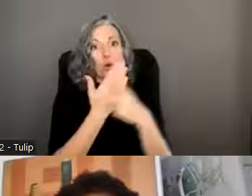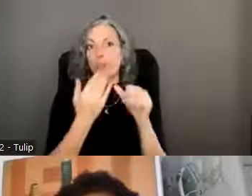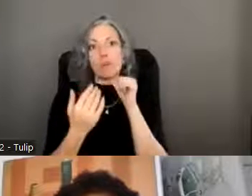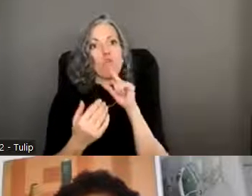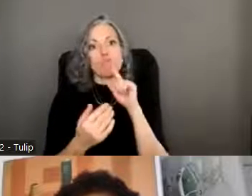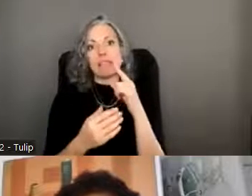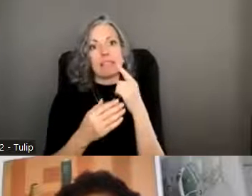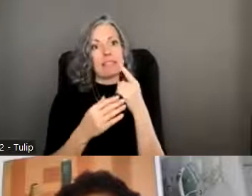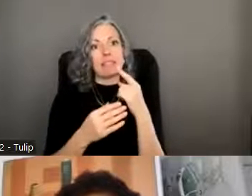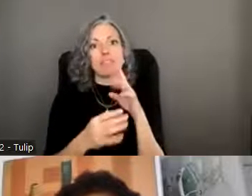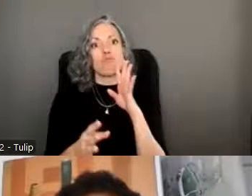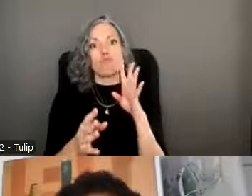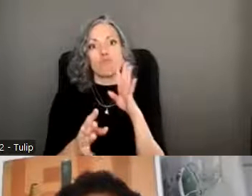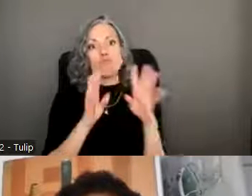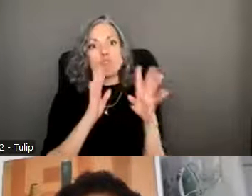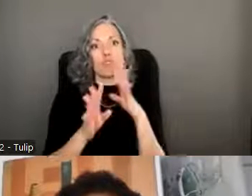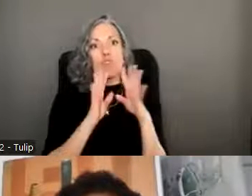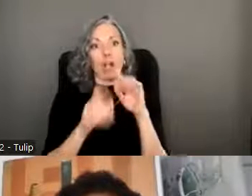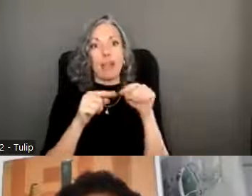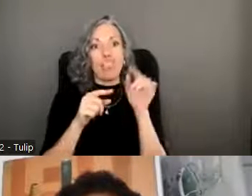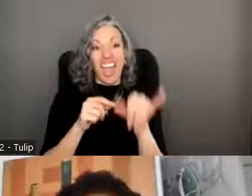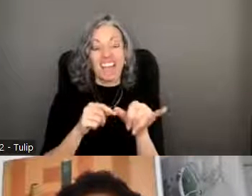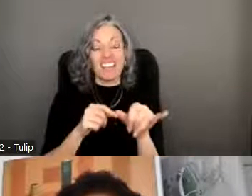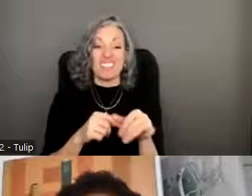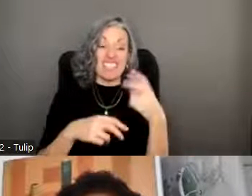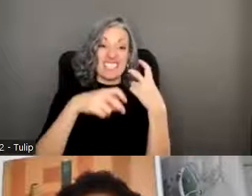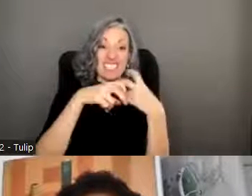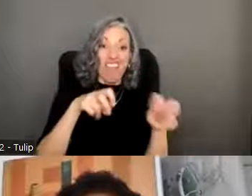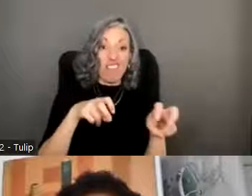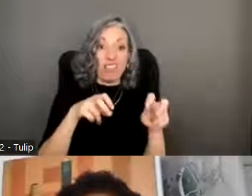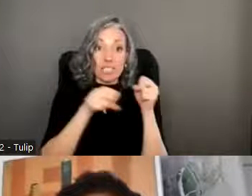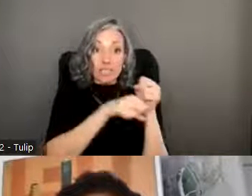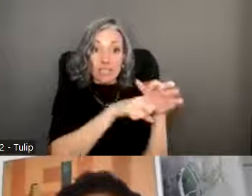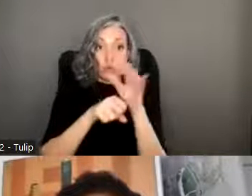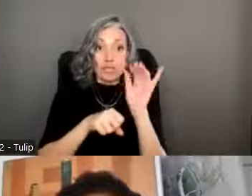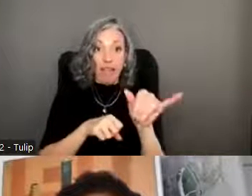at the state level. It's very difficult for us to influence that, but